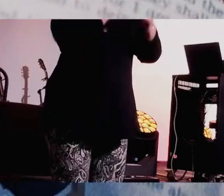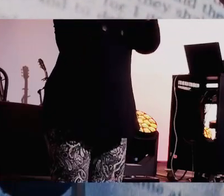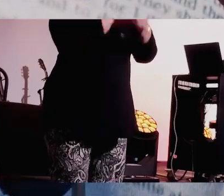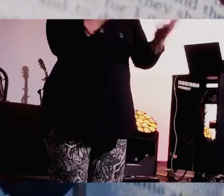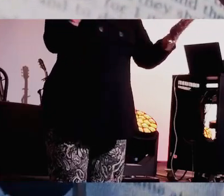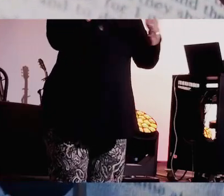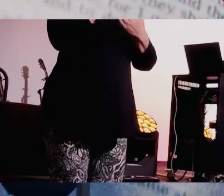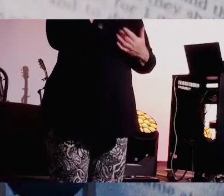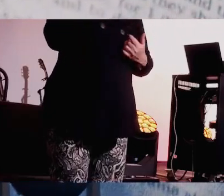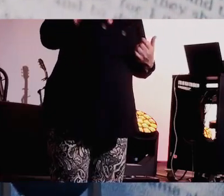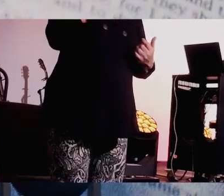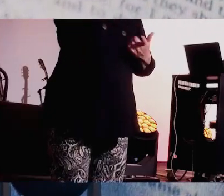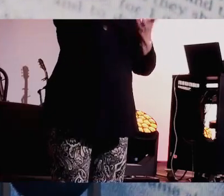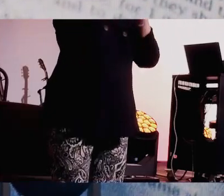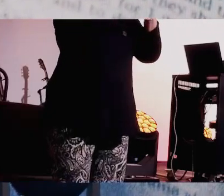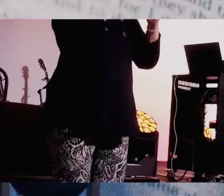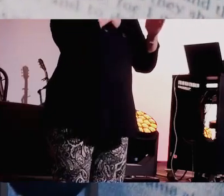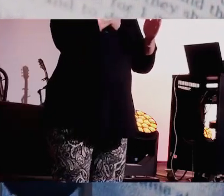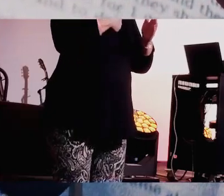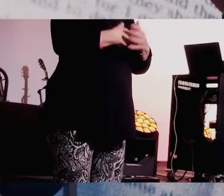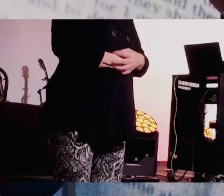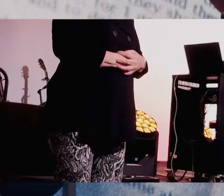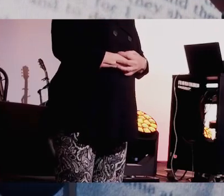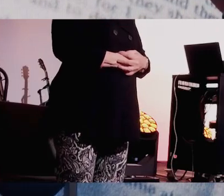Everything that I need for my healing. It's right here.